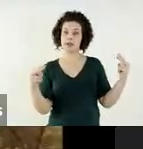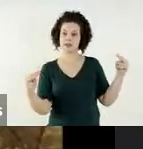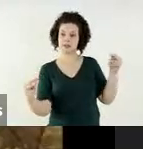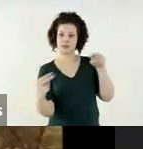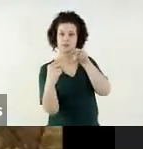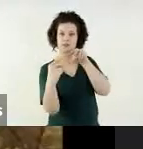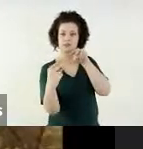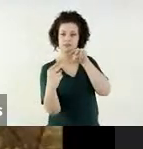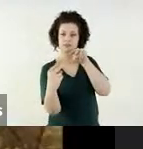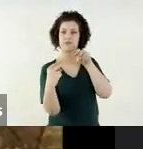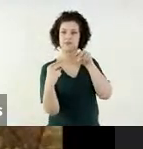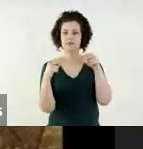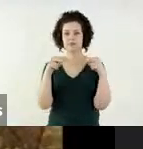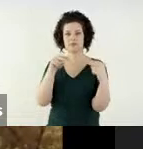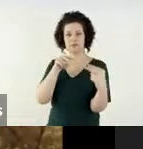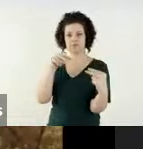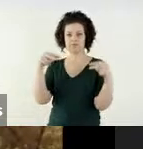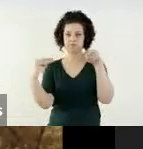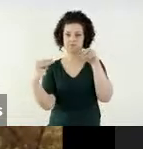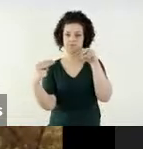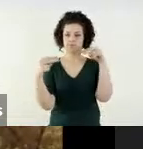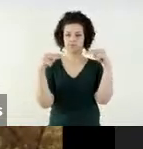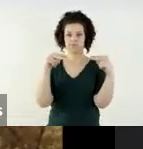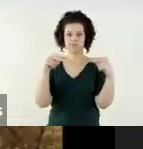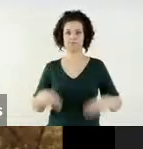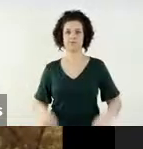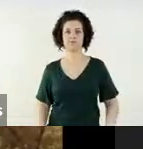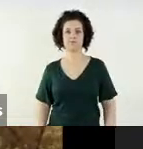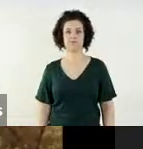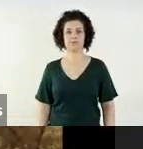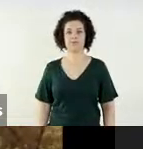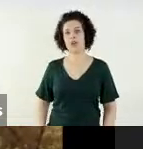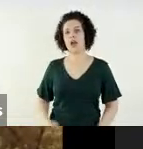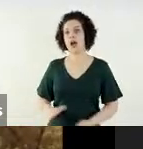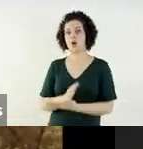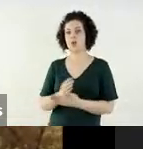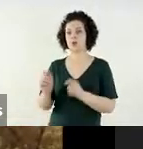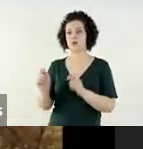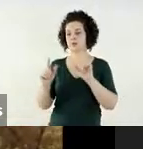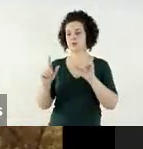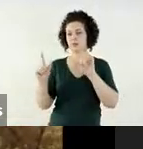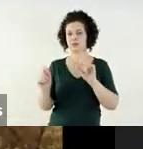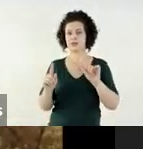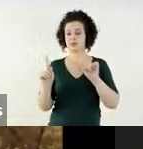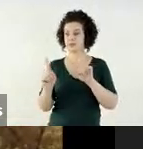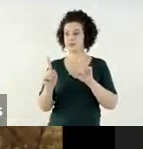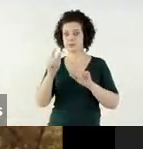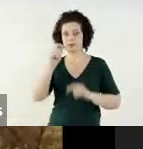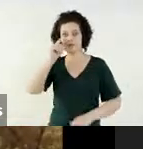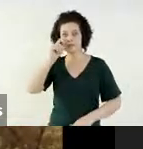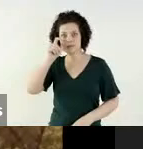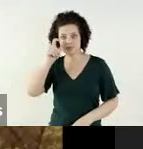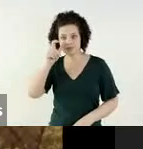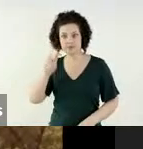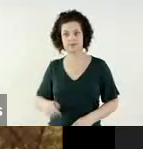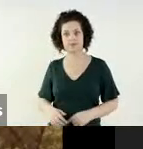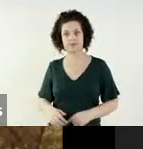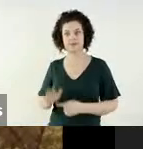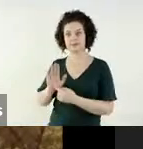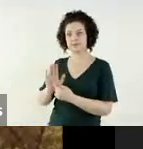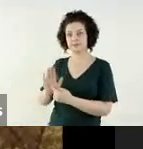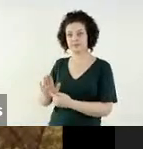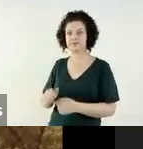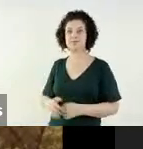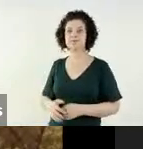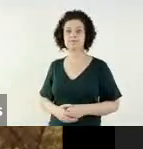I just have a few more slides. This is an important photograph I wanted to include for what it shows. Both Ruth and Jean Mountain